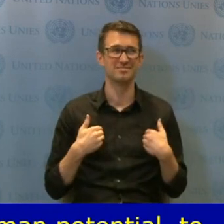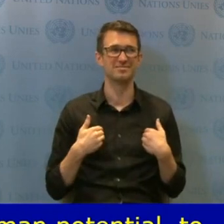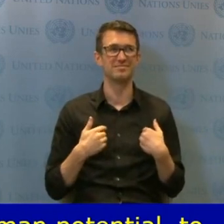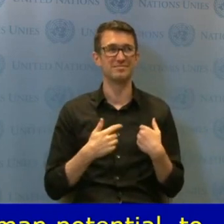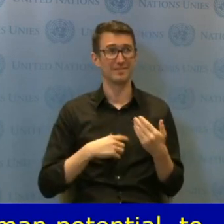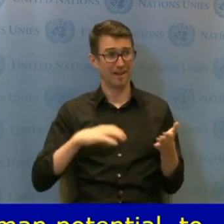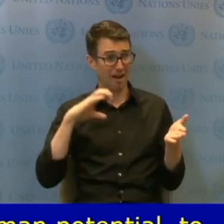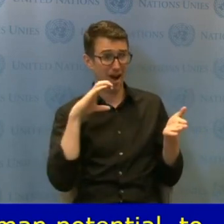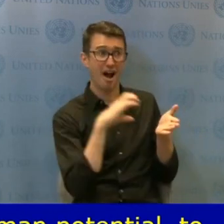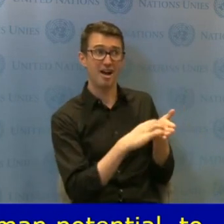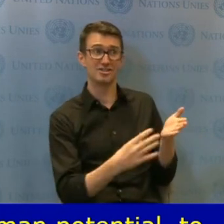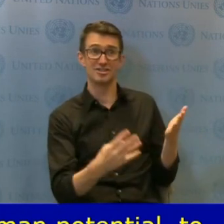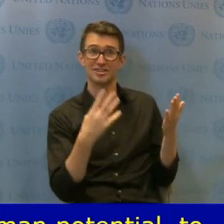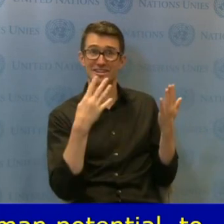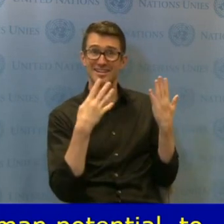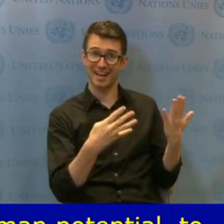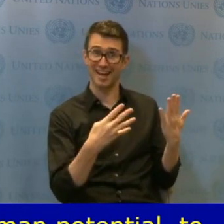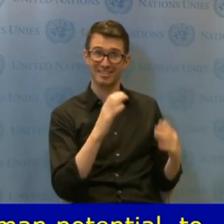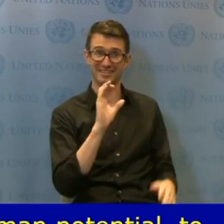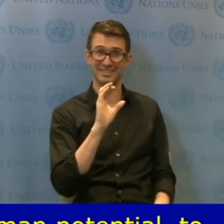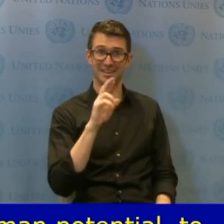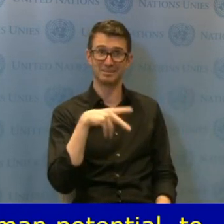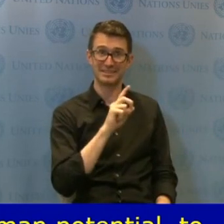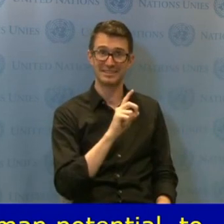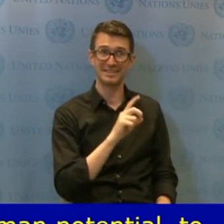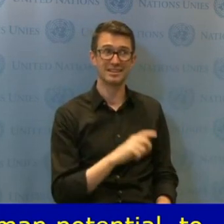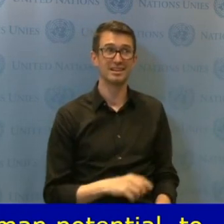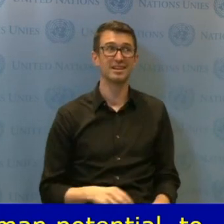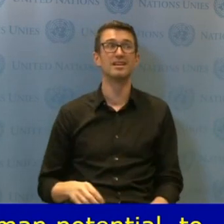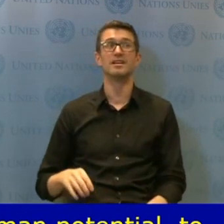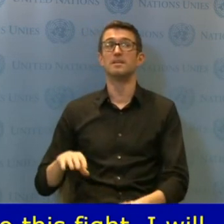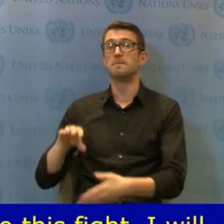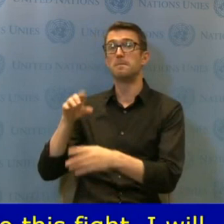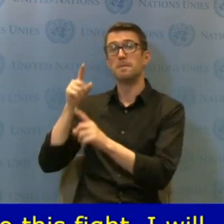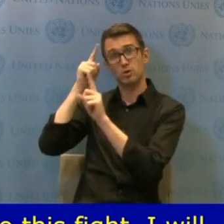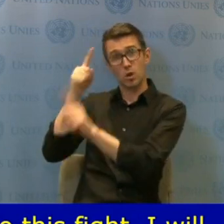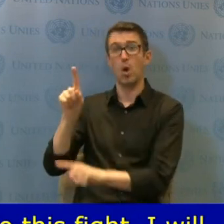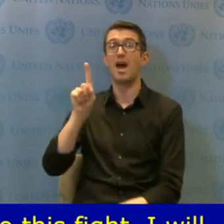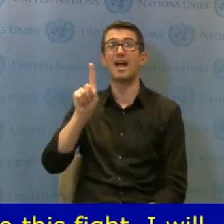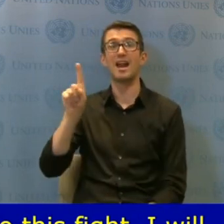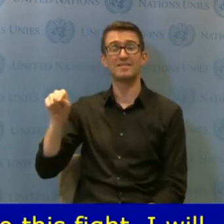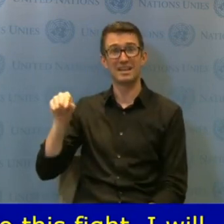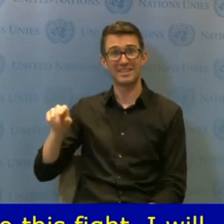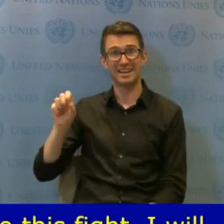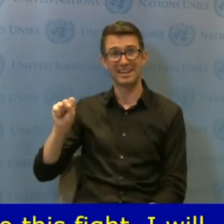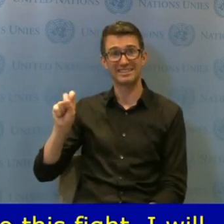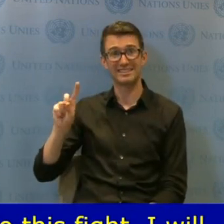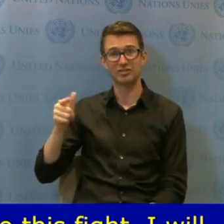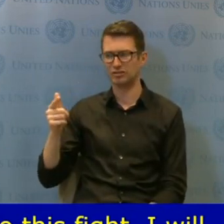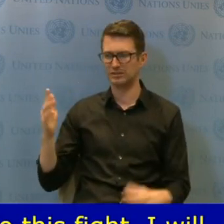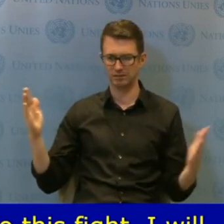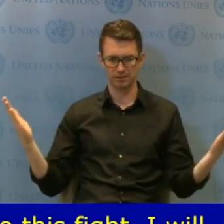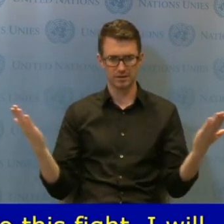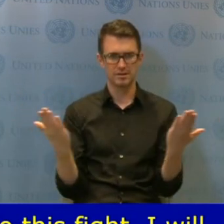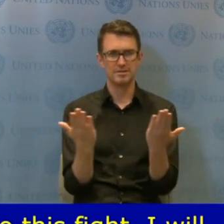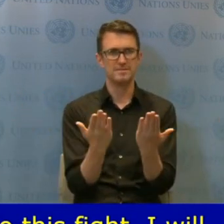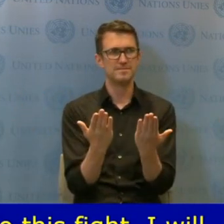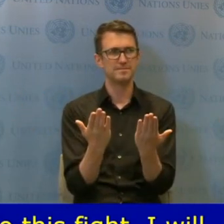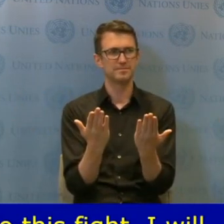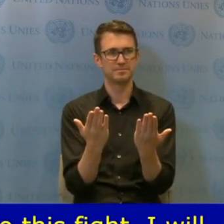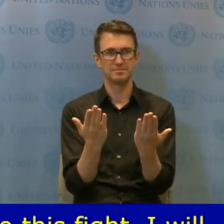11, and the Urban Agenda for my entire life. And if you'd like to be involved in